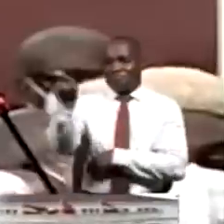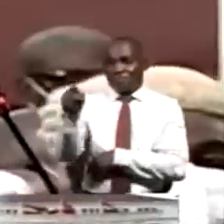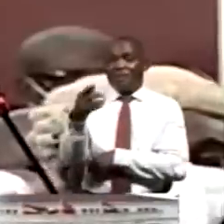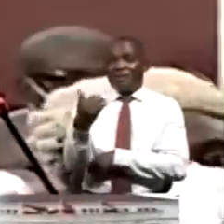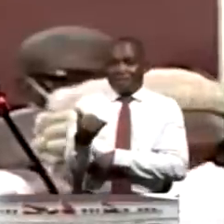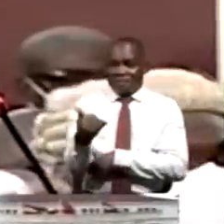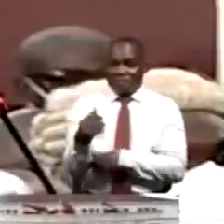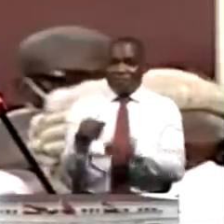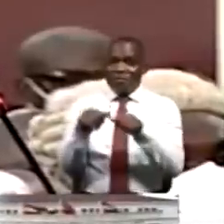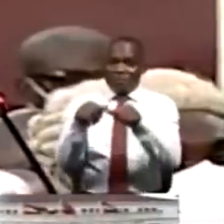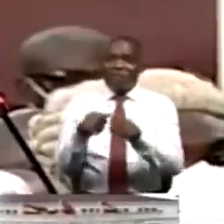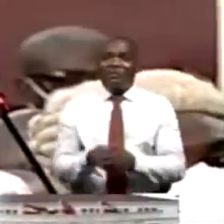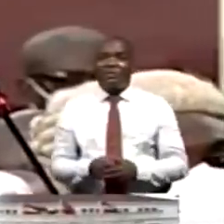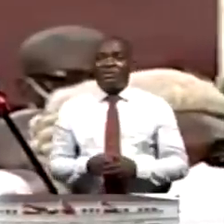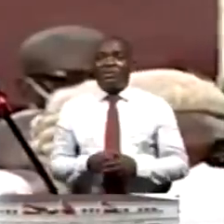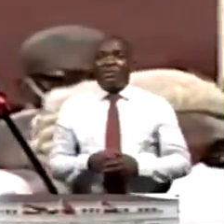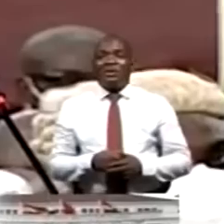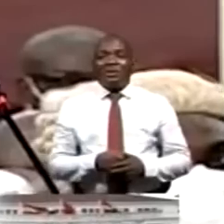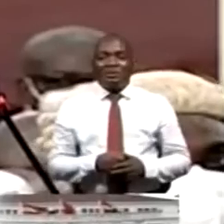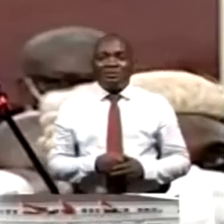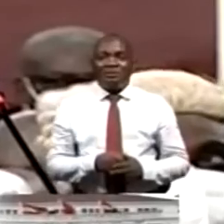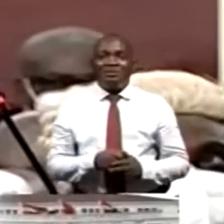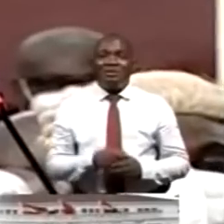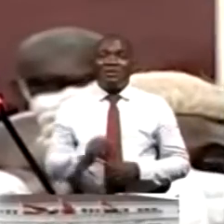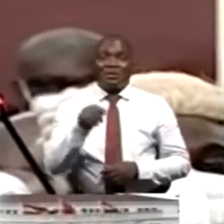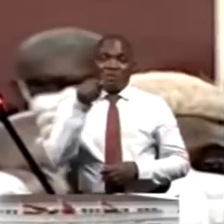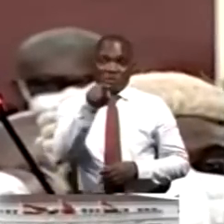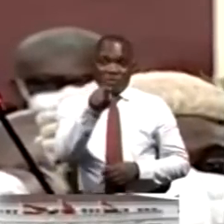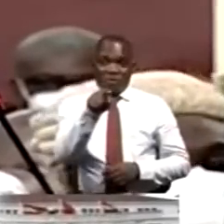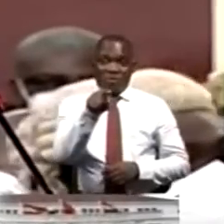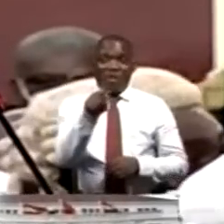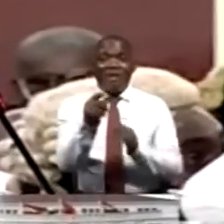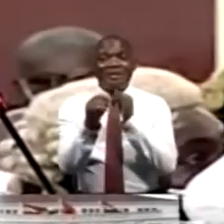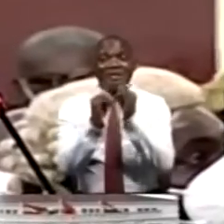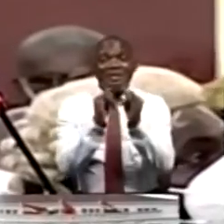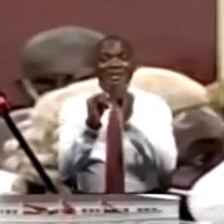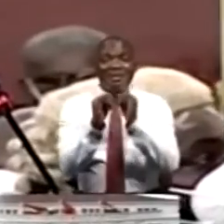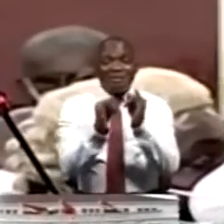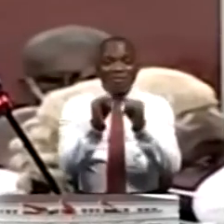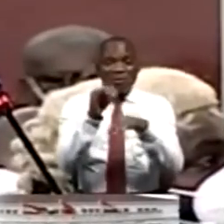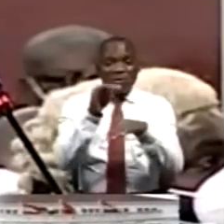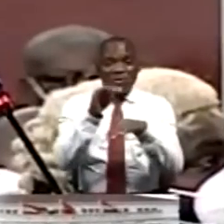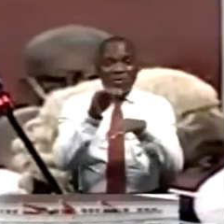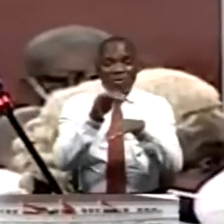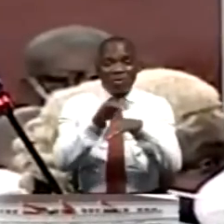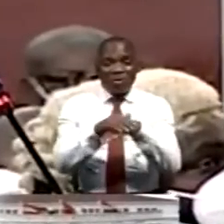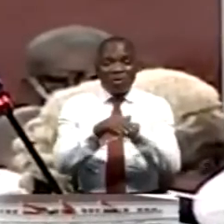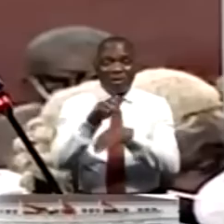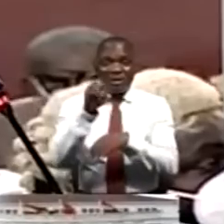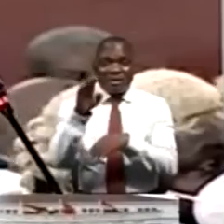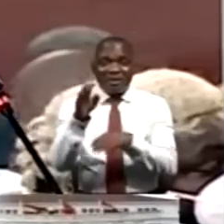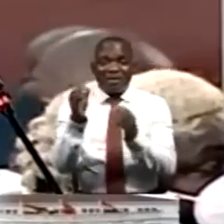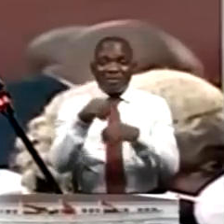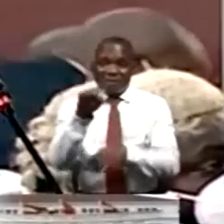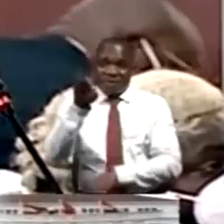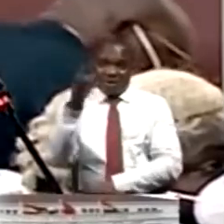let's move on. You granted an interview on the premises of the EC on